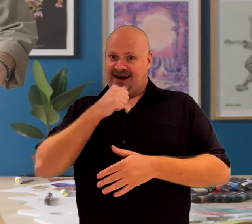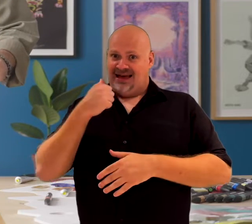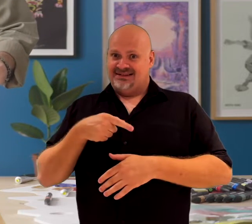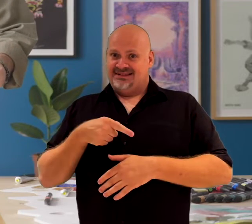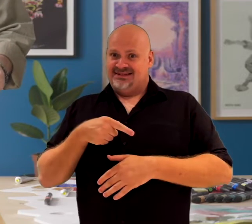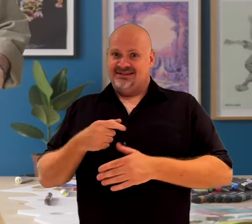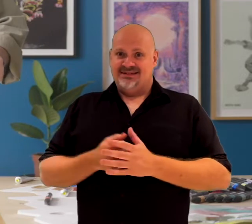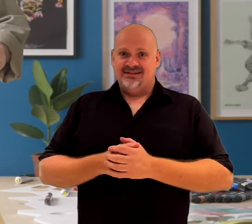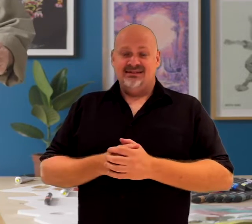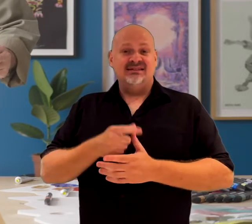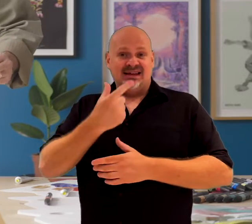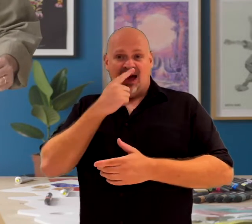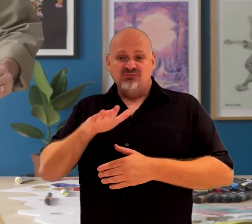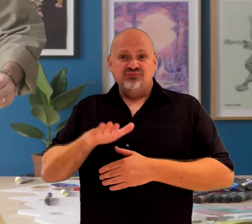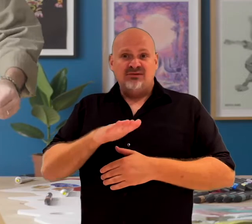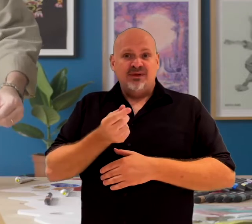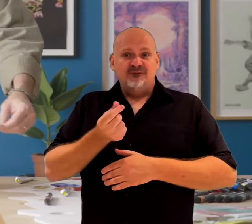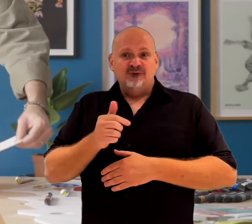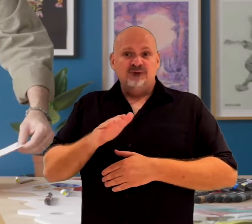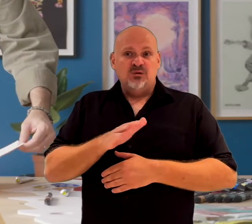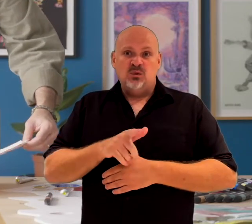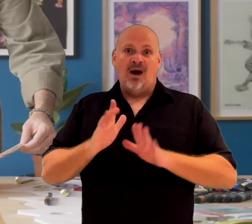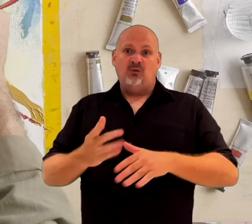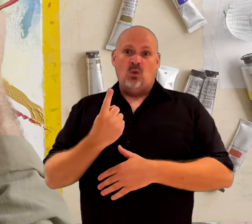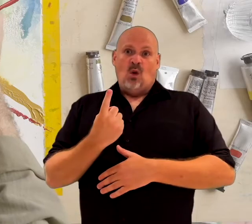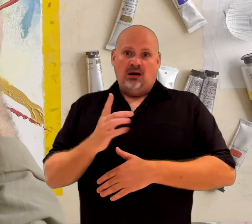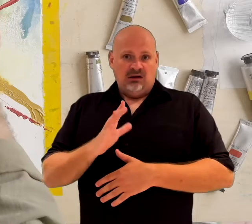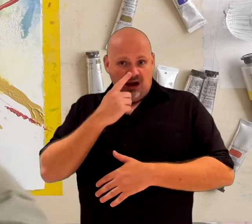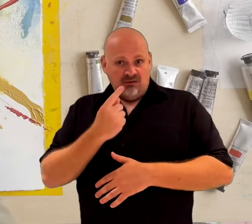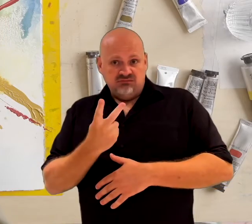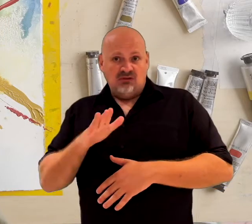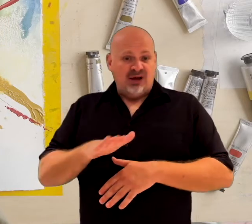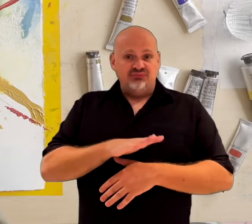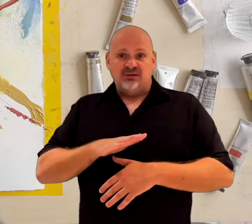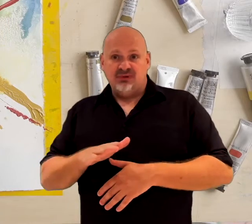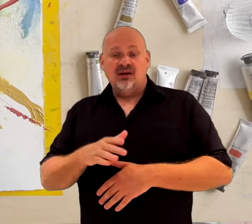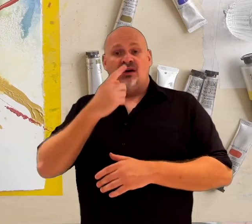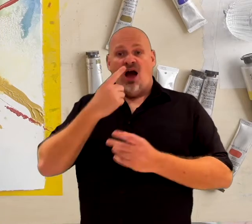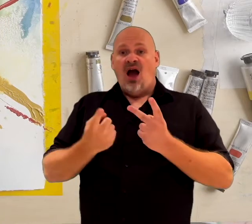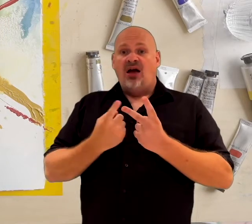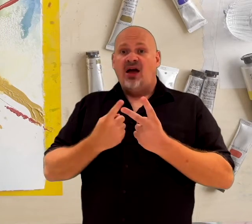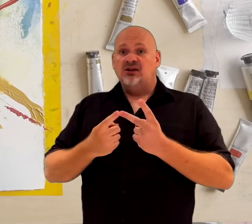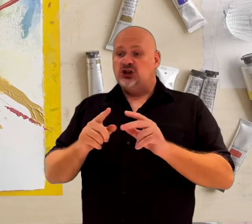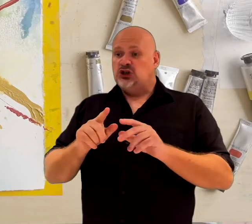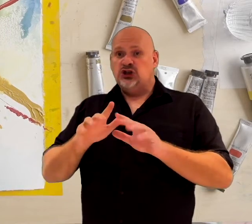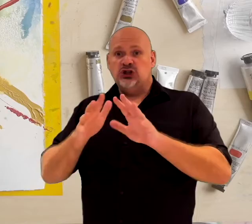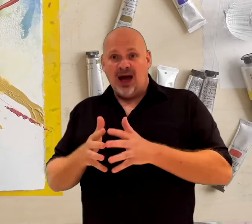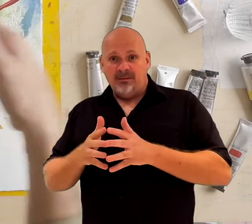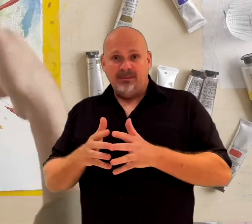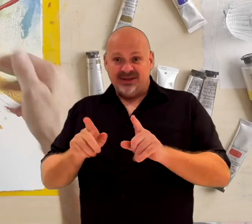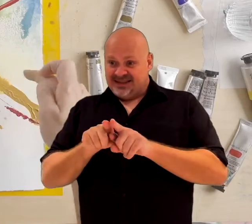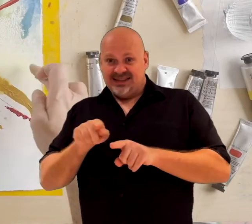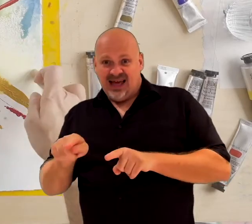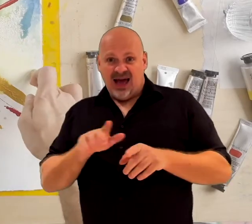always press a few times. You don't have to just stick to once. You could press another shape out of the same one. Out of the